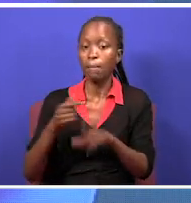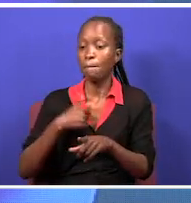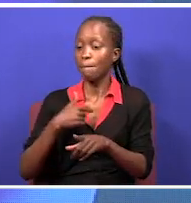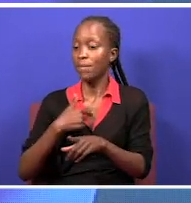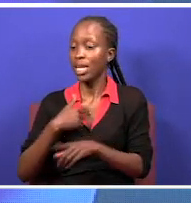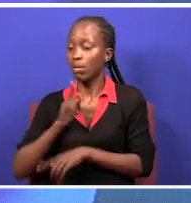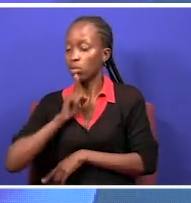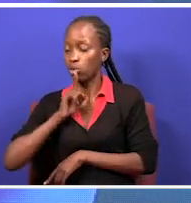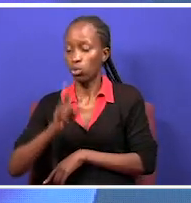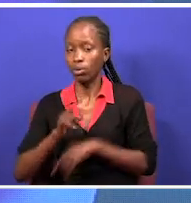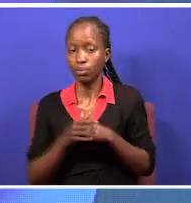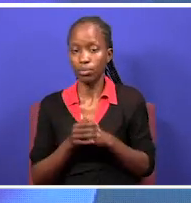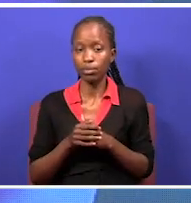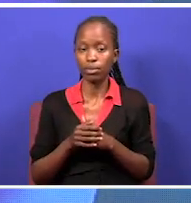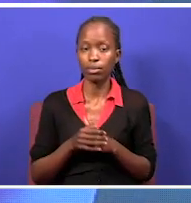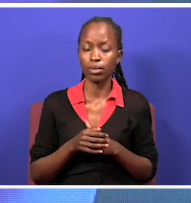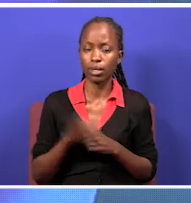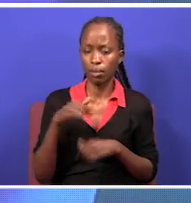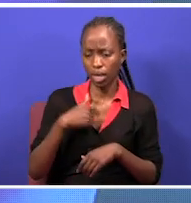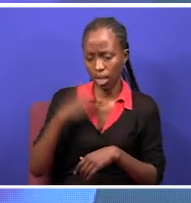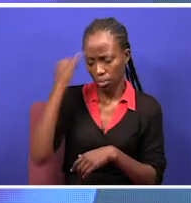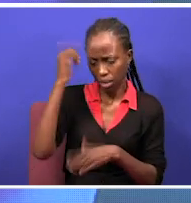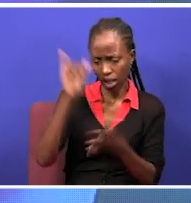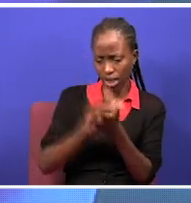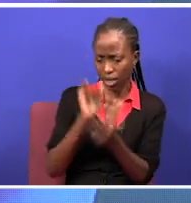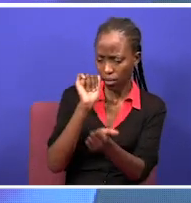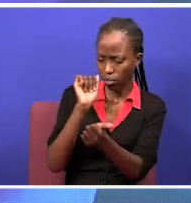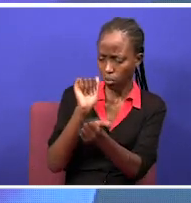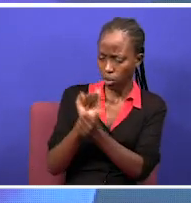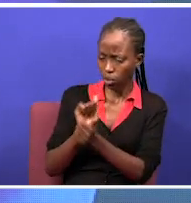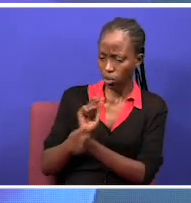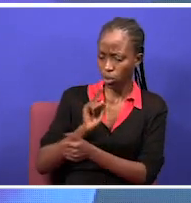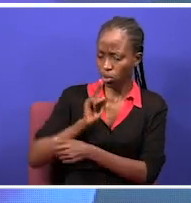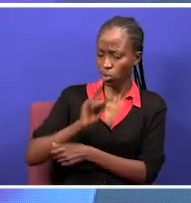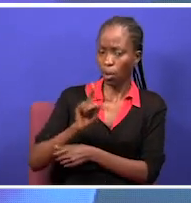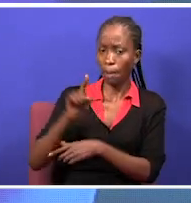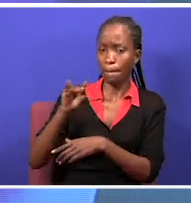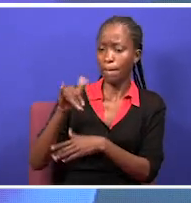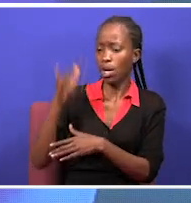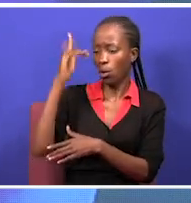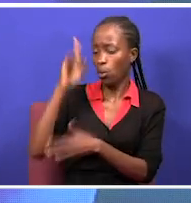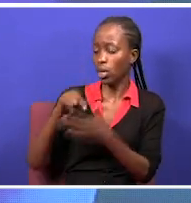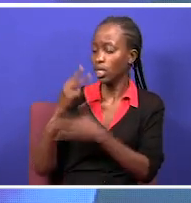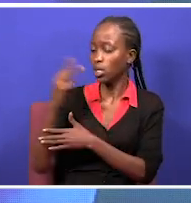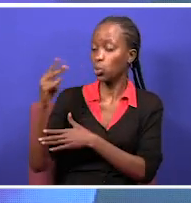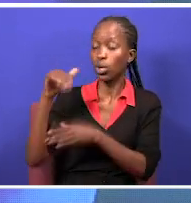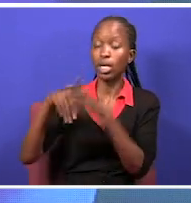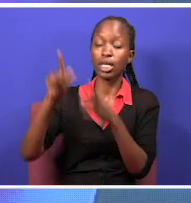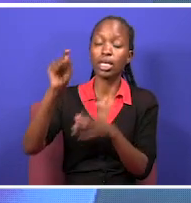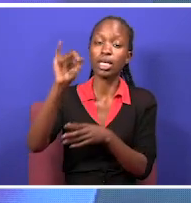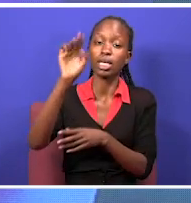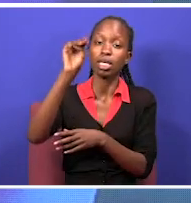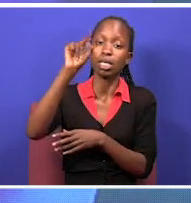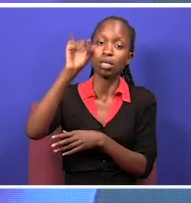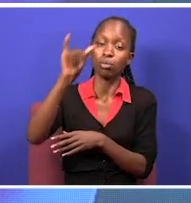persuaded. I imagine that Paul was persuaded by what he saw in Timothy, that